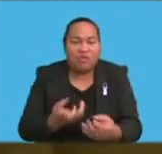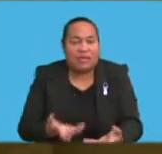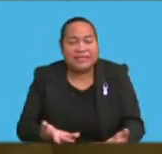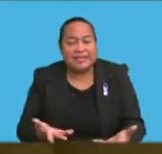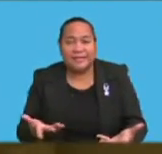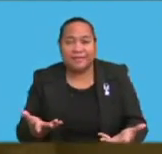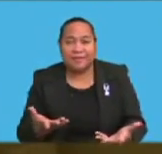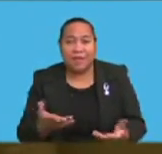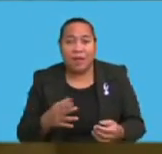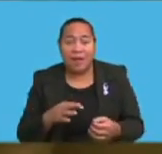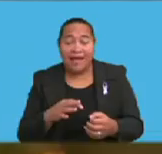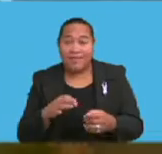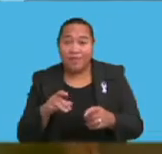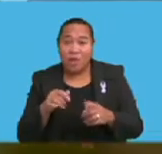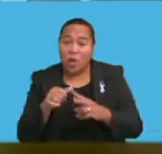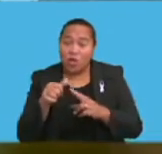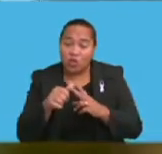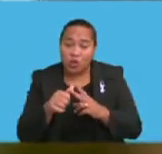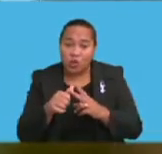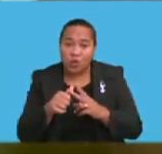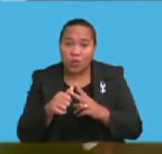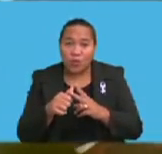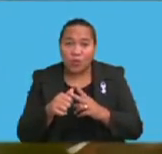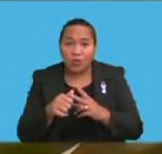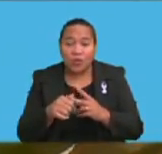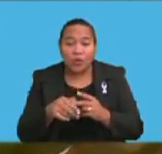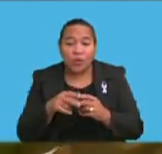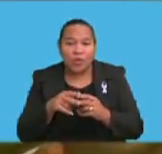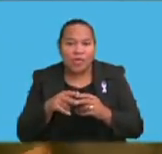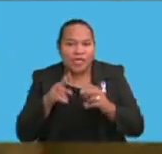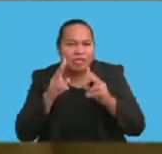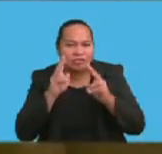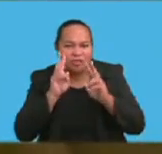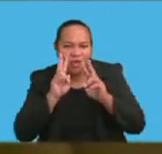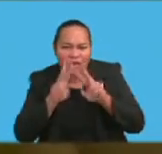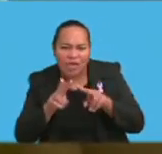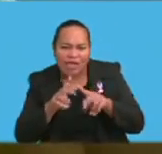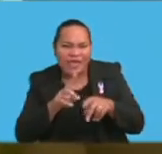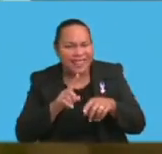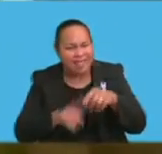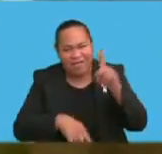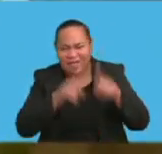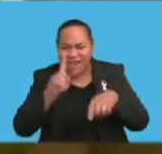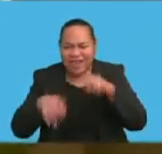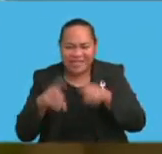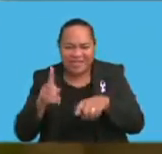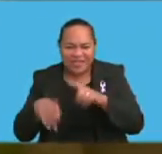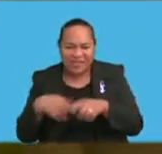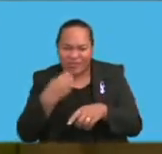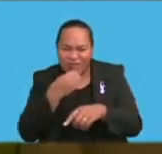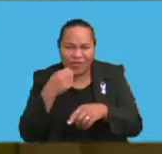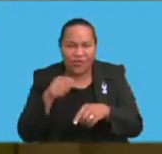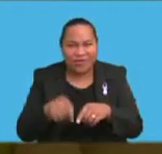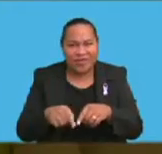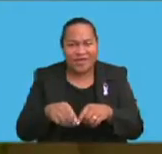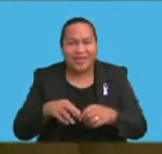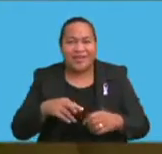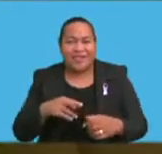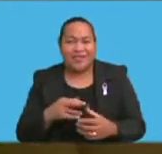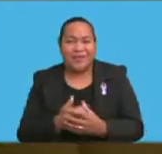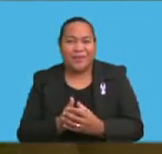But at the same time, we have also looked at varieties for economic gains. I will not go into the details, but if you